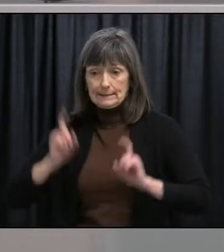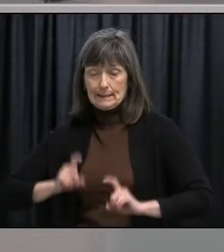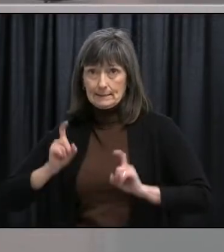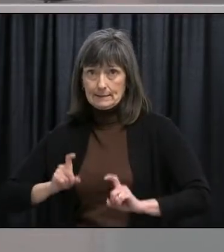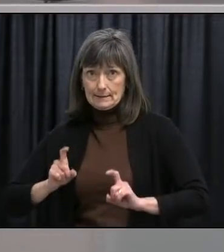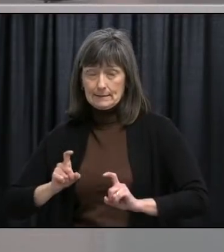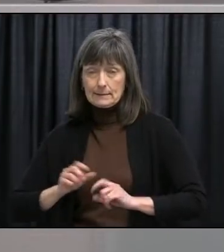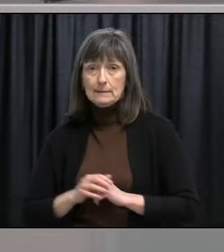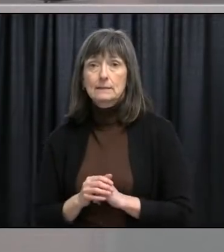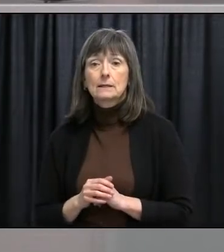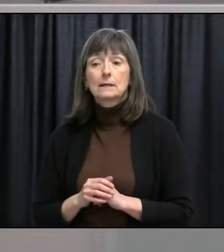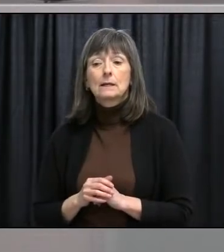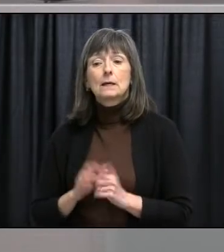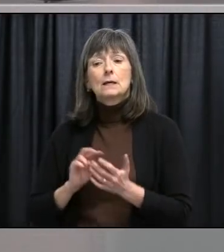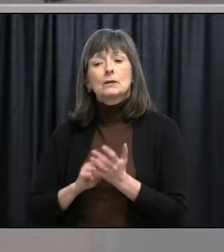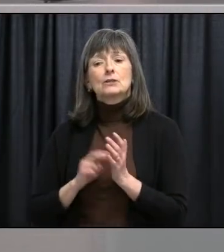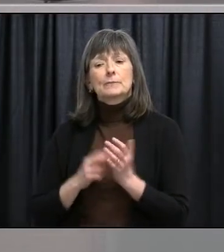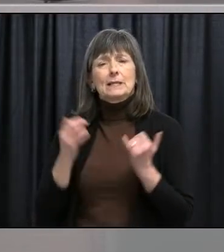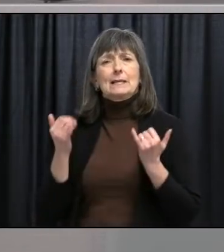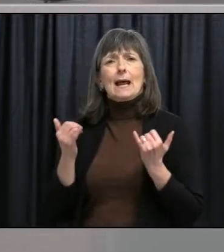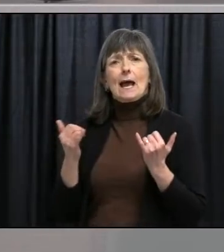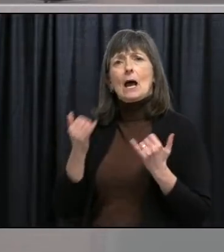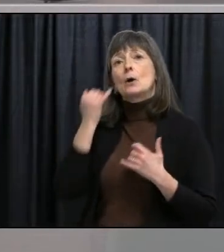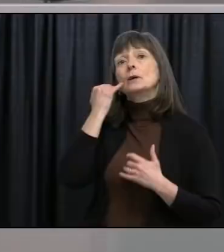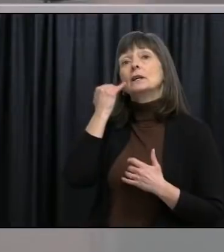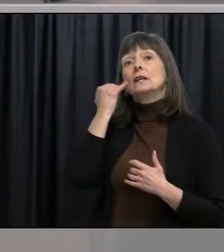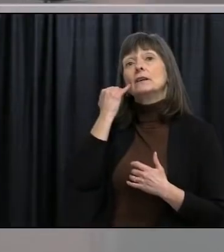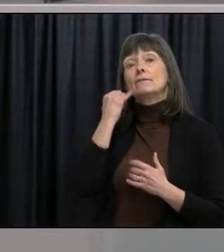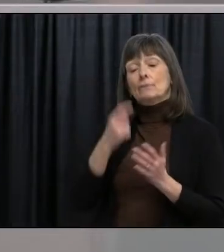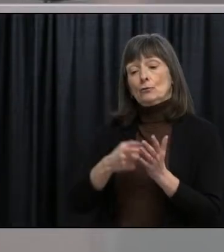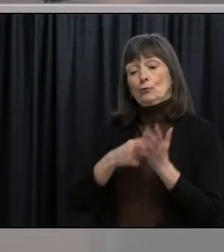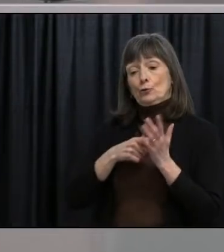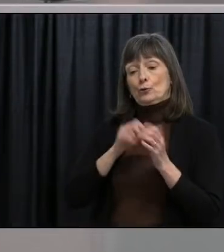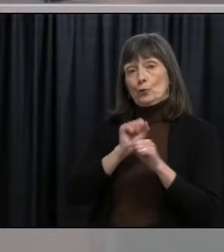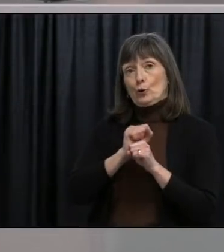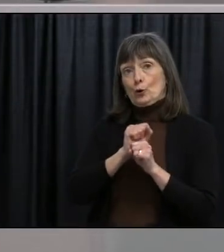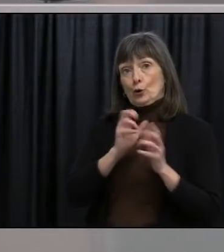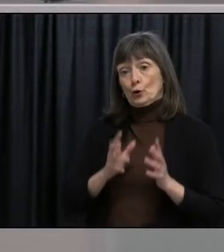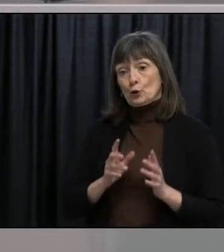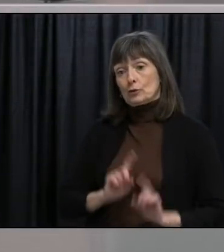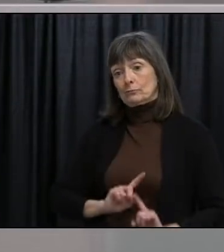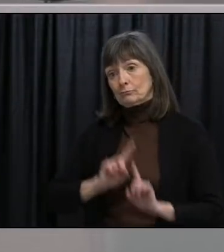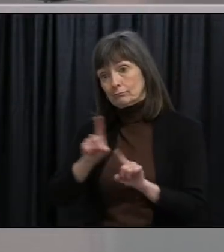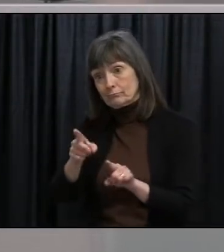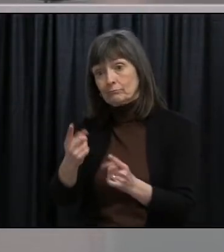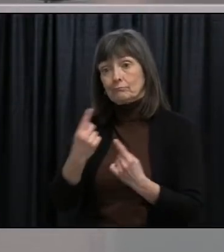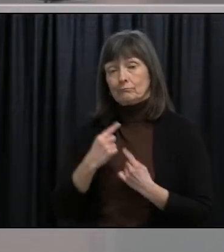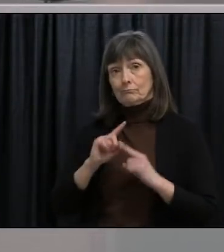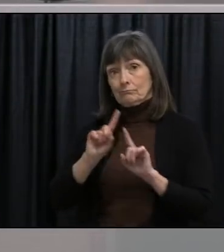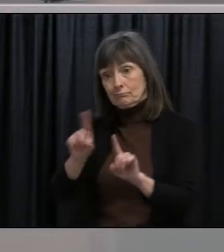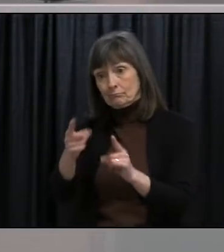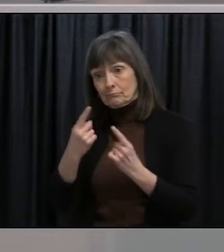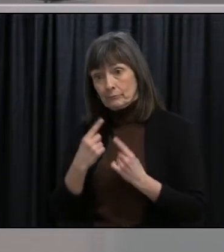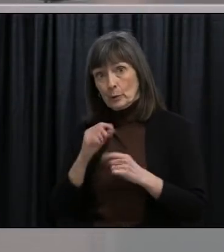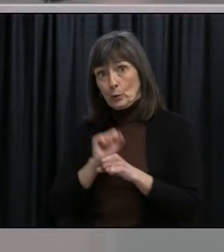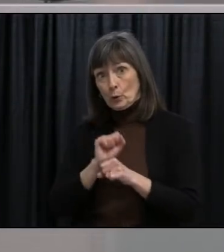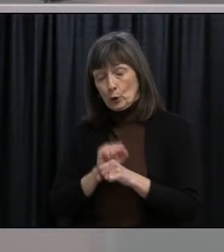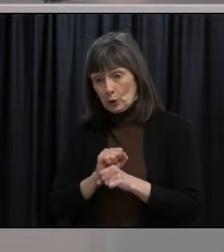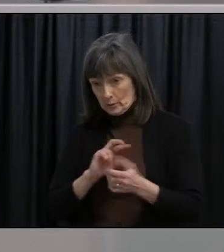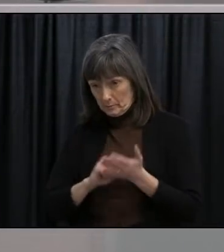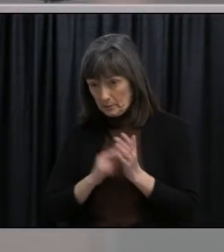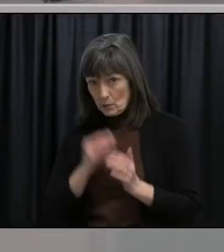like traveling essential workers will, in that they're permitted to go to work and then have to isolate on their off hours. And if that is the